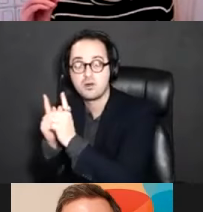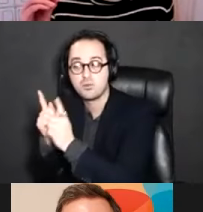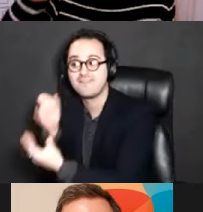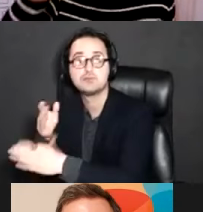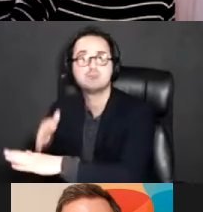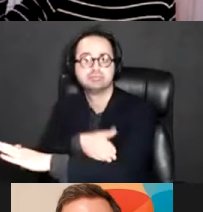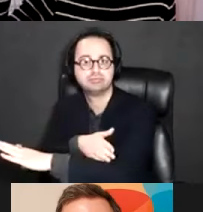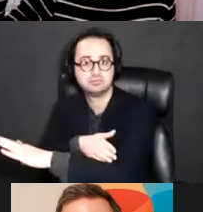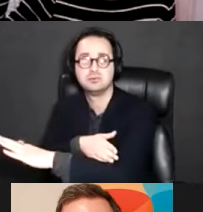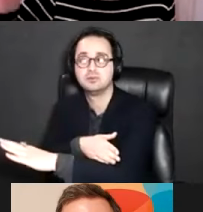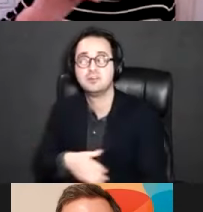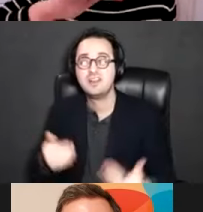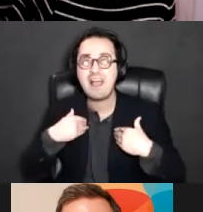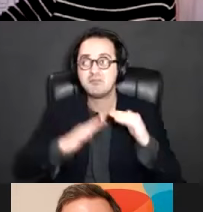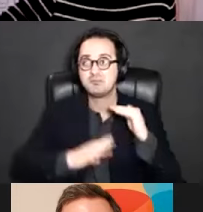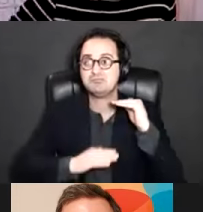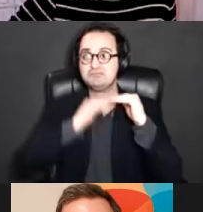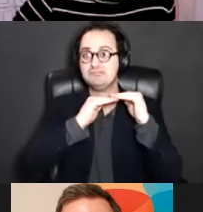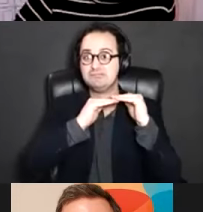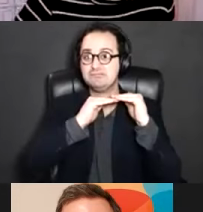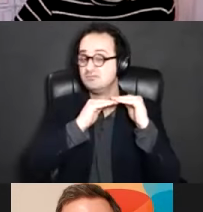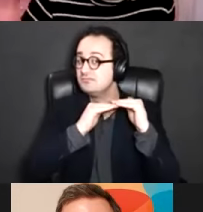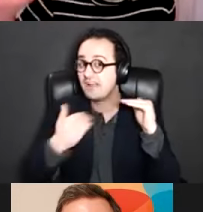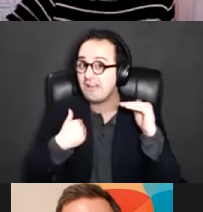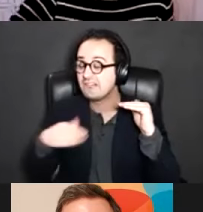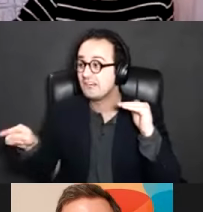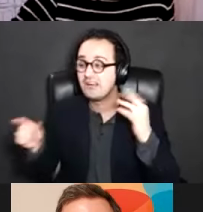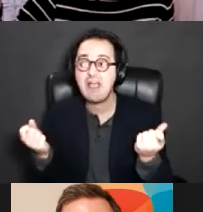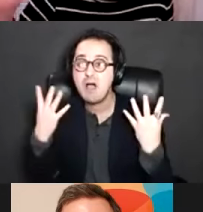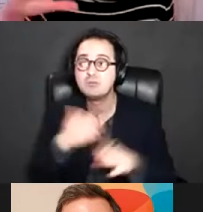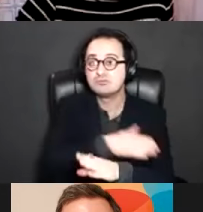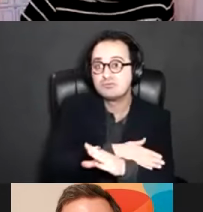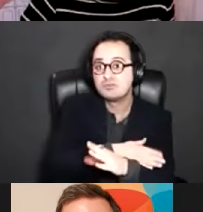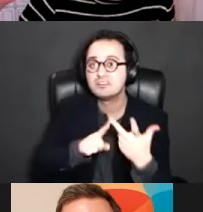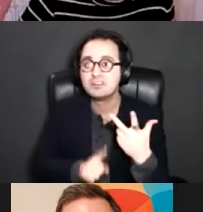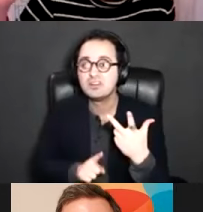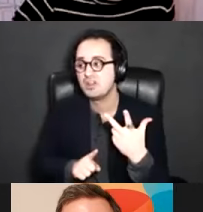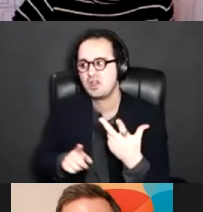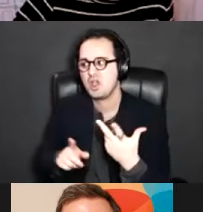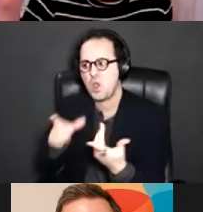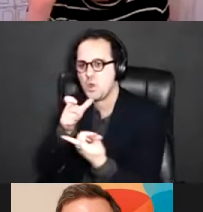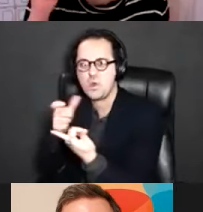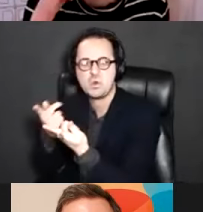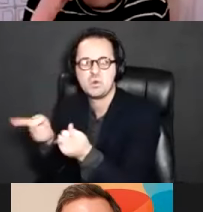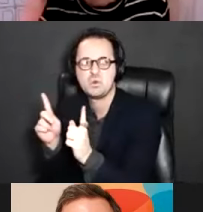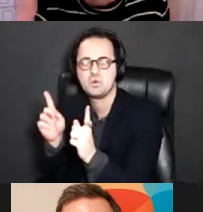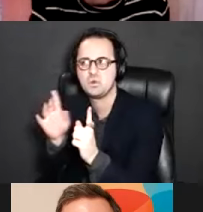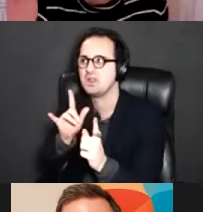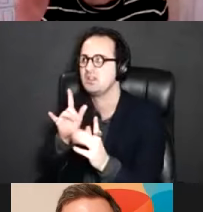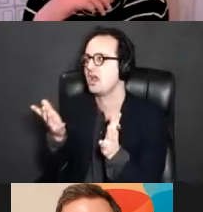but is there like a ceiling to that? Like how much they can improve and how, like, who are the kids who are going to meet